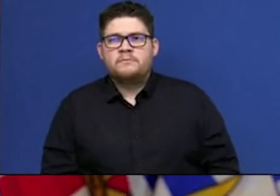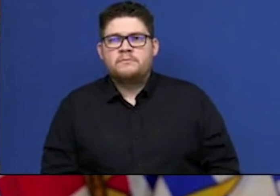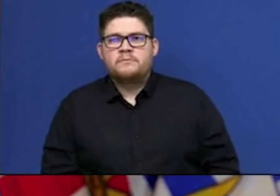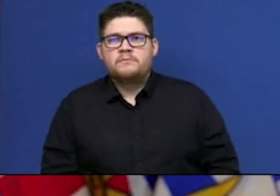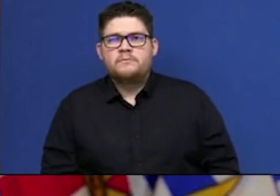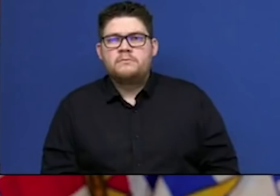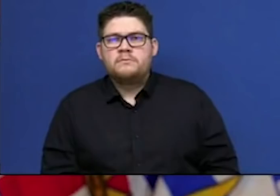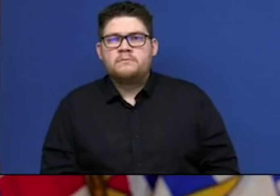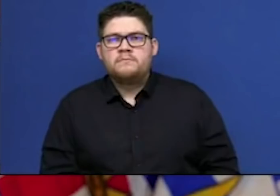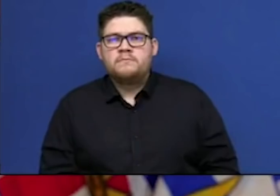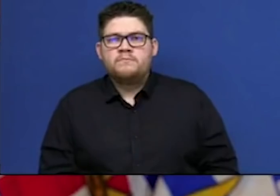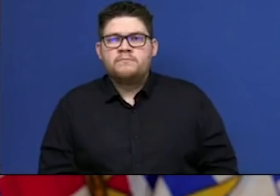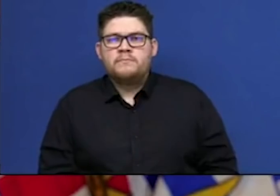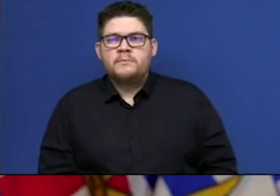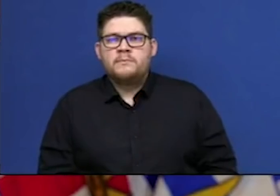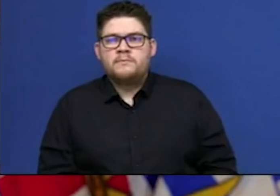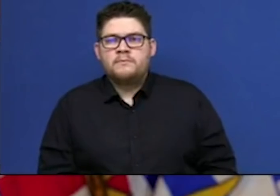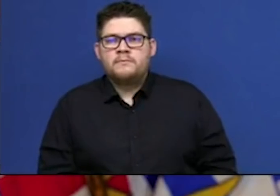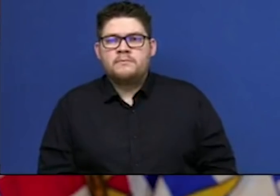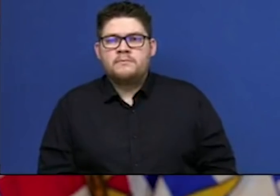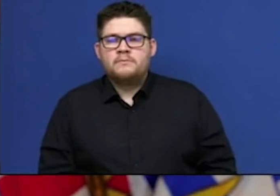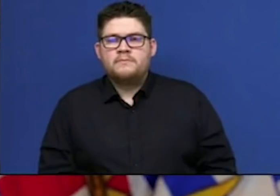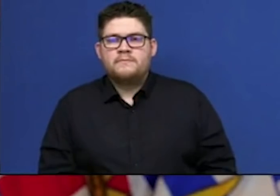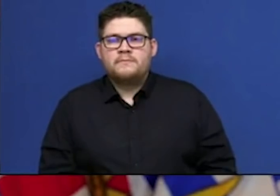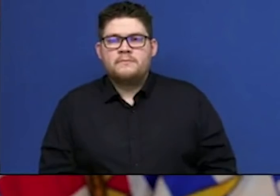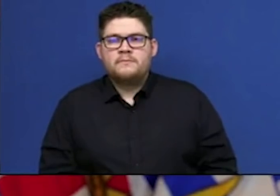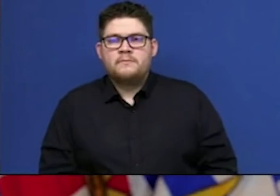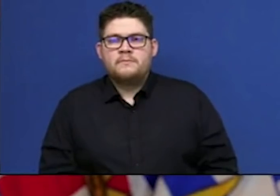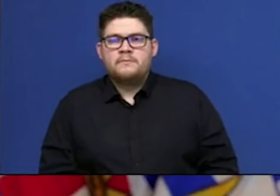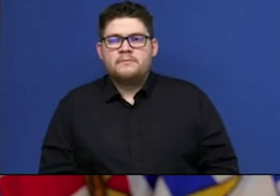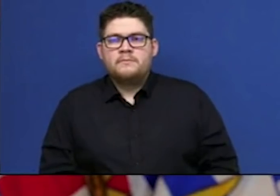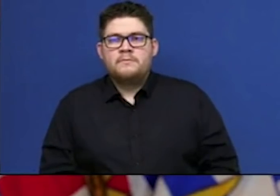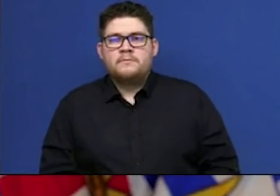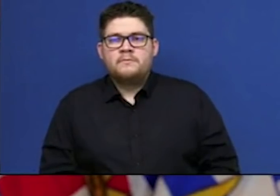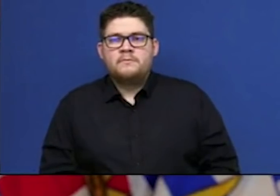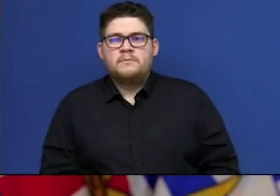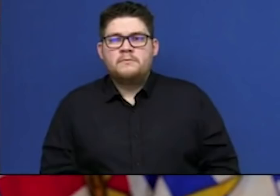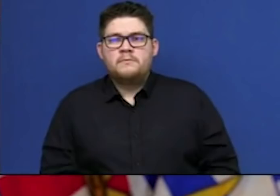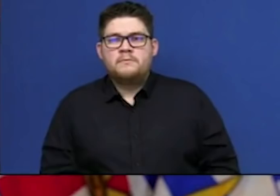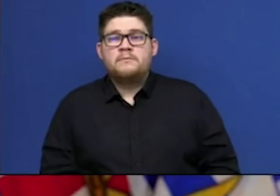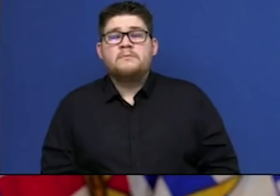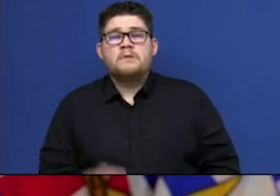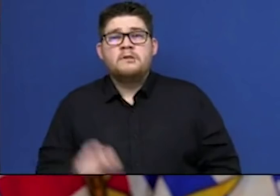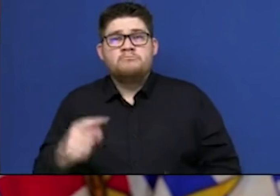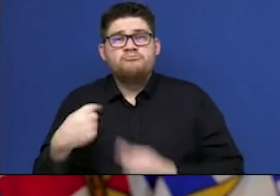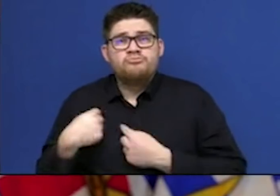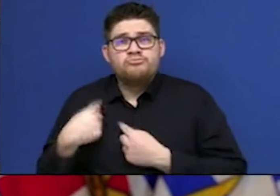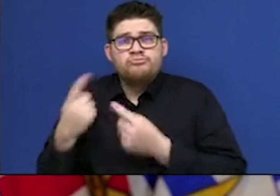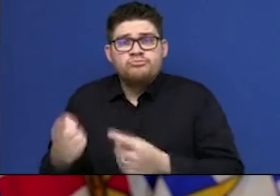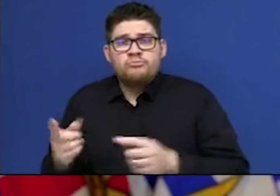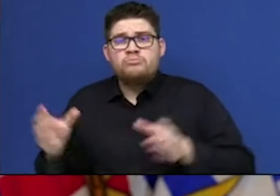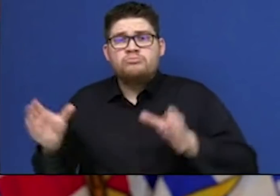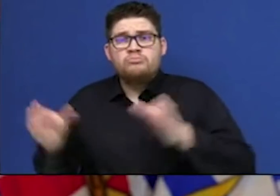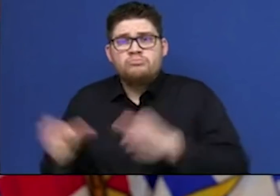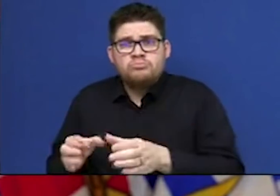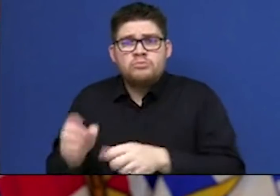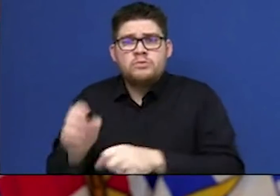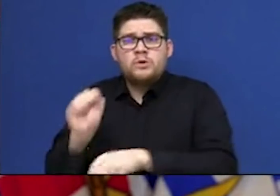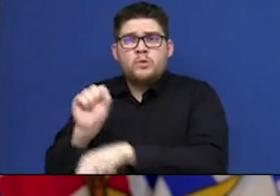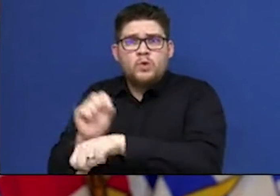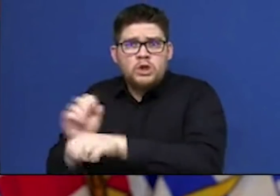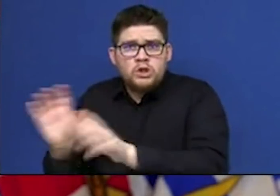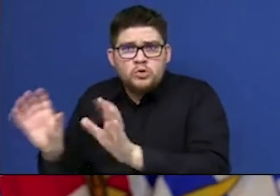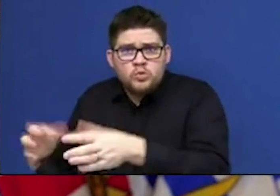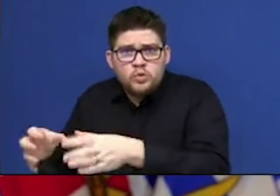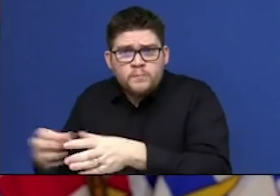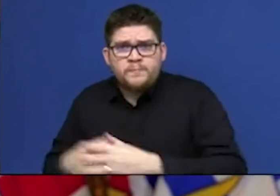you may need to limit that even further. Social connection is critical for us. I know that. And I know